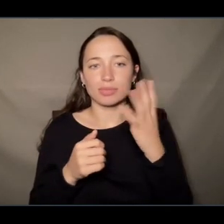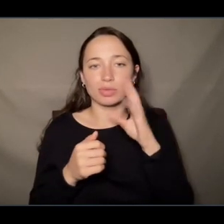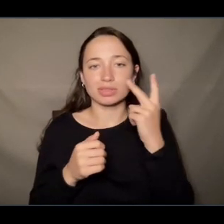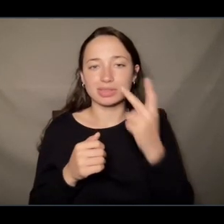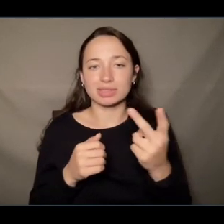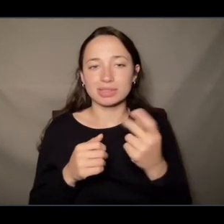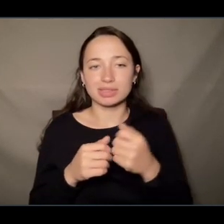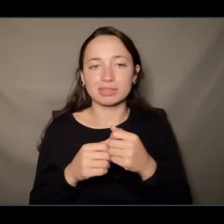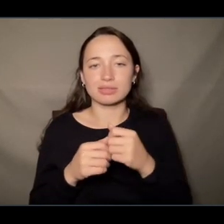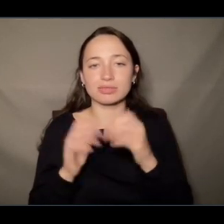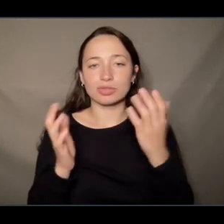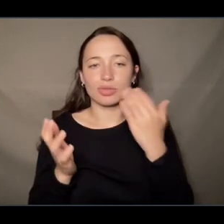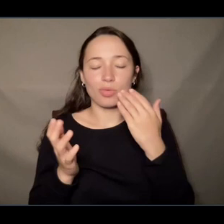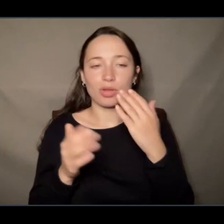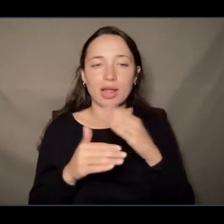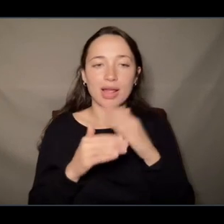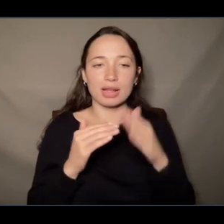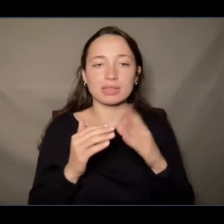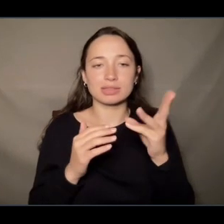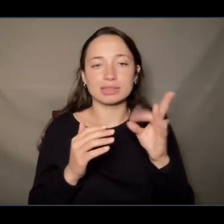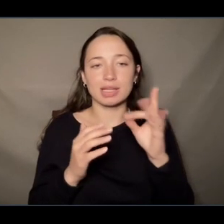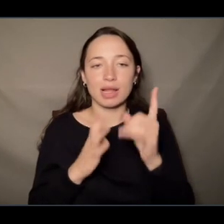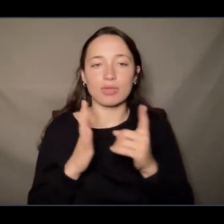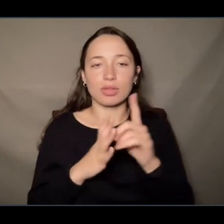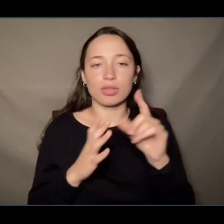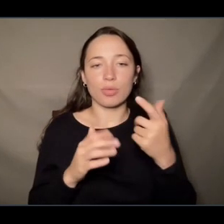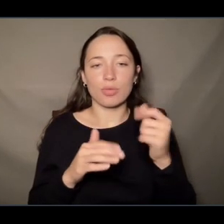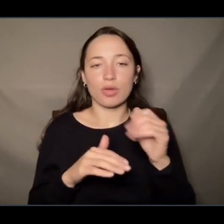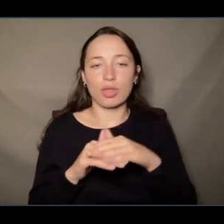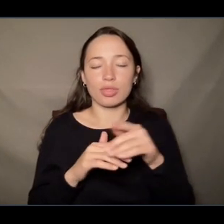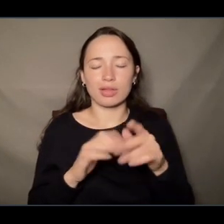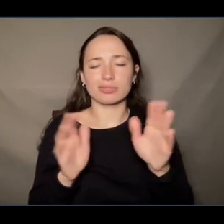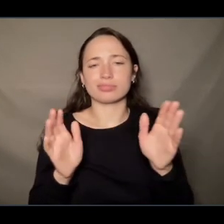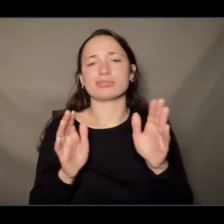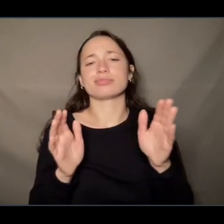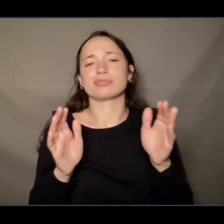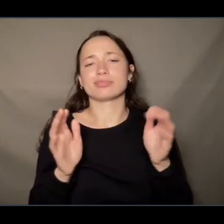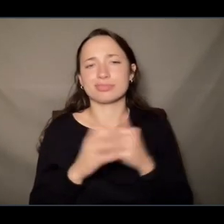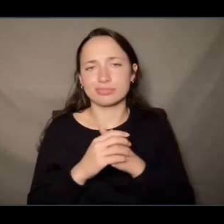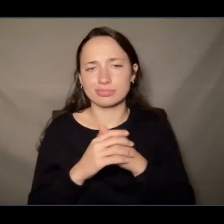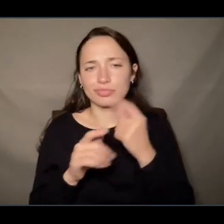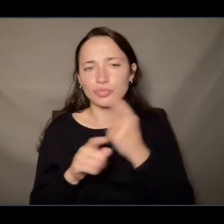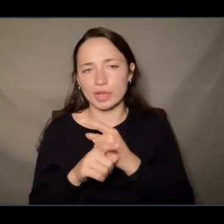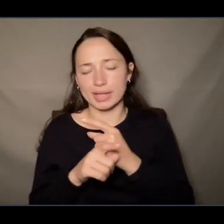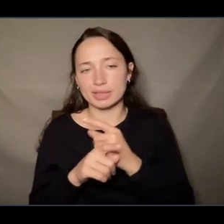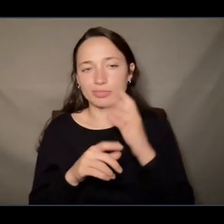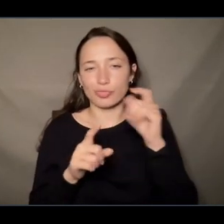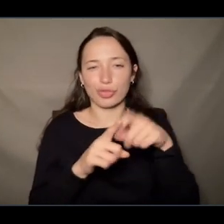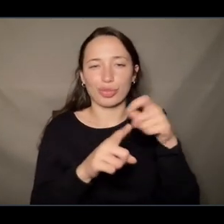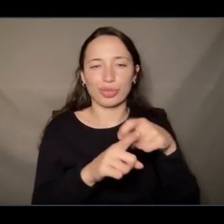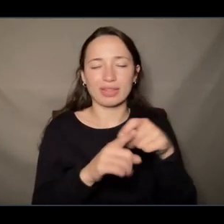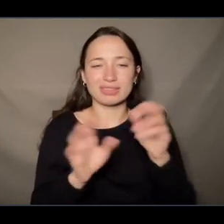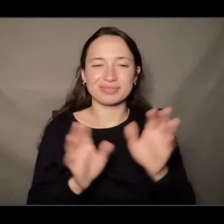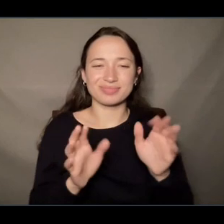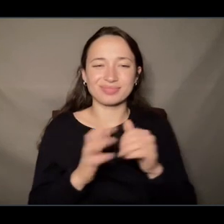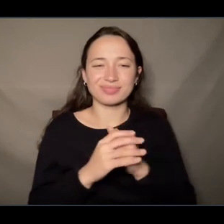know, the N68 Hours logo on there and, right, and we'll get picked on for